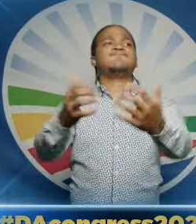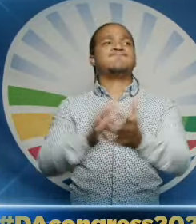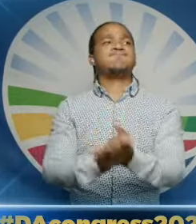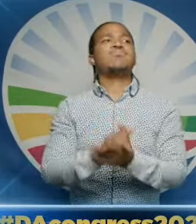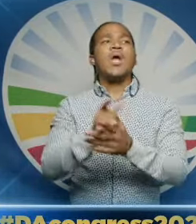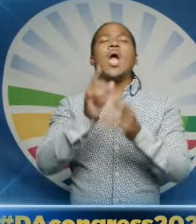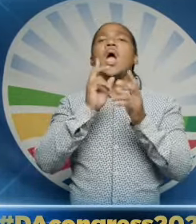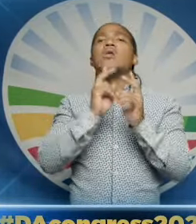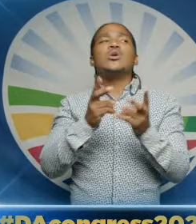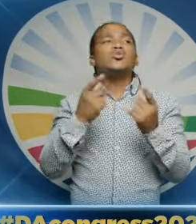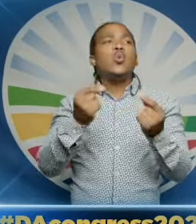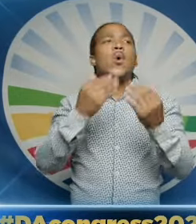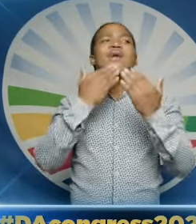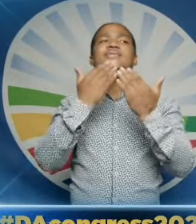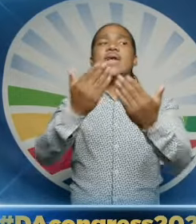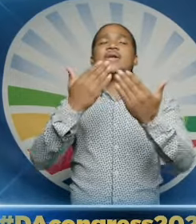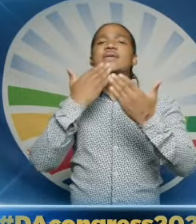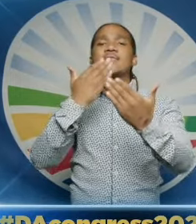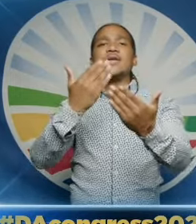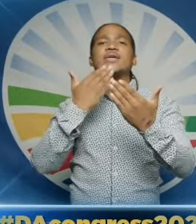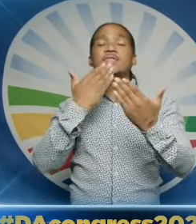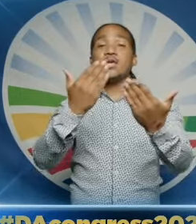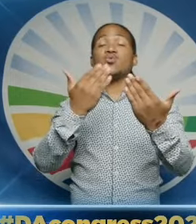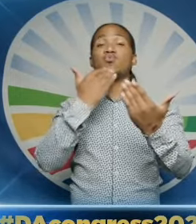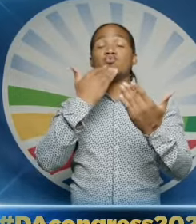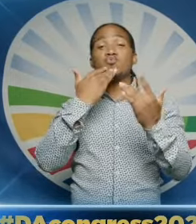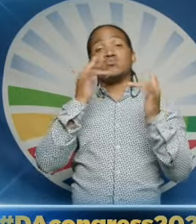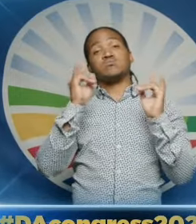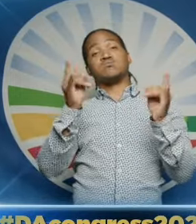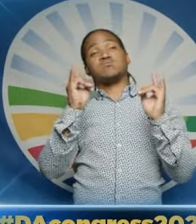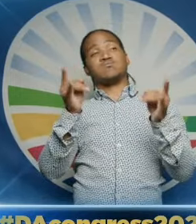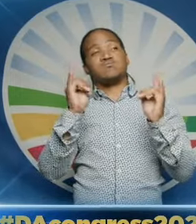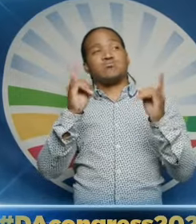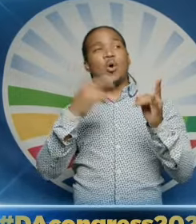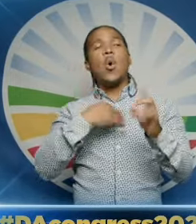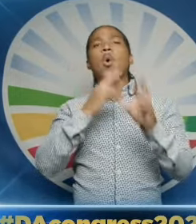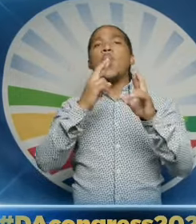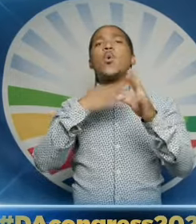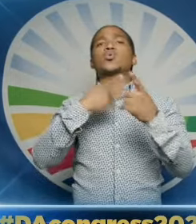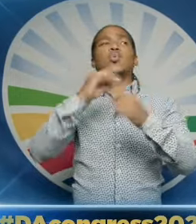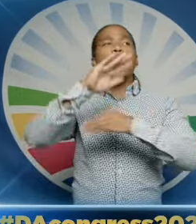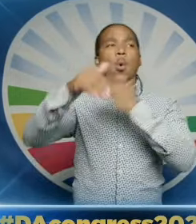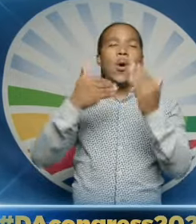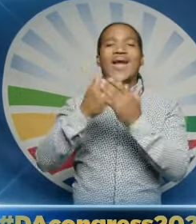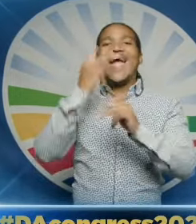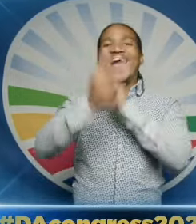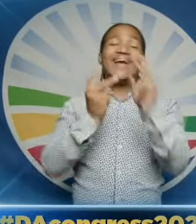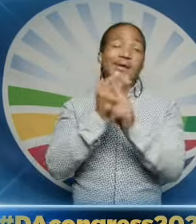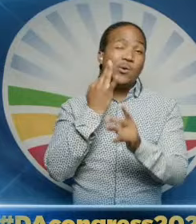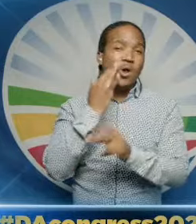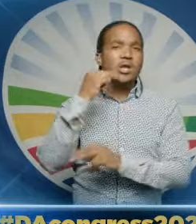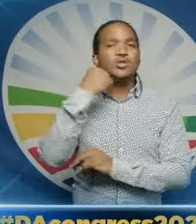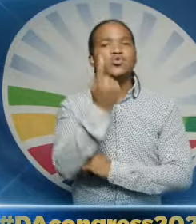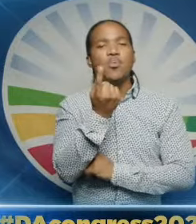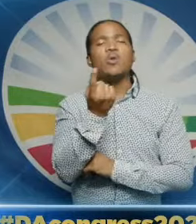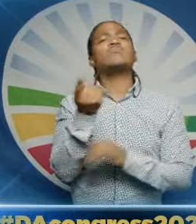an enormous thanks to you, our viewers. We look forward to doing it all again tomorrow.